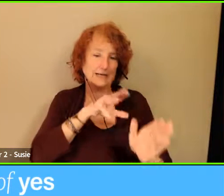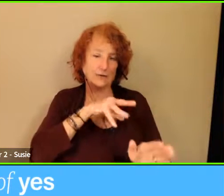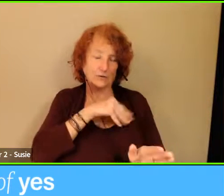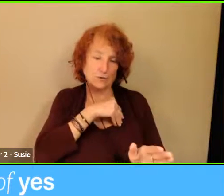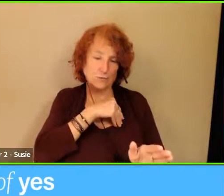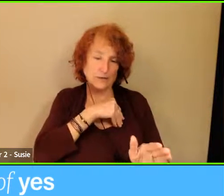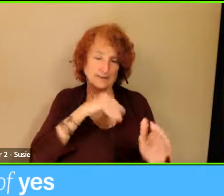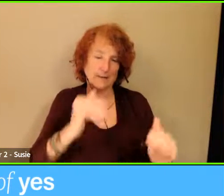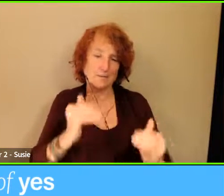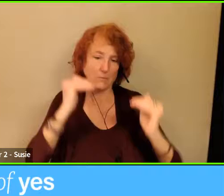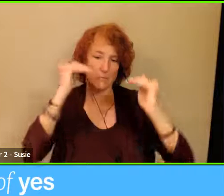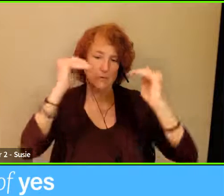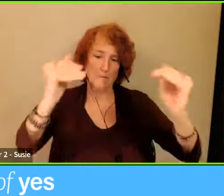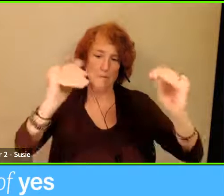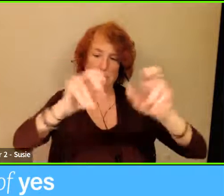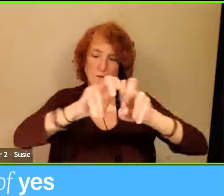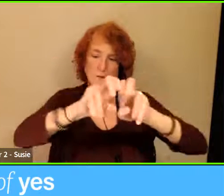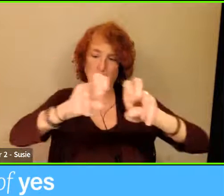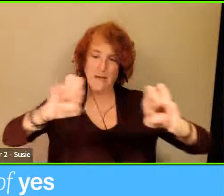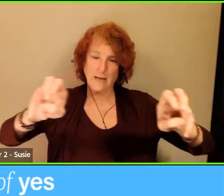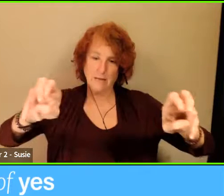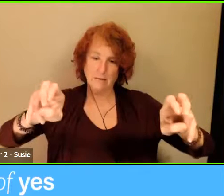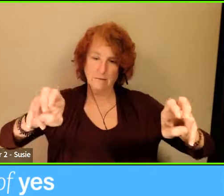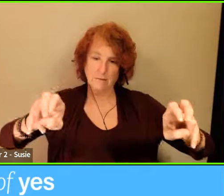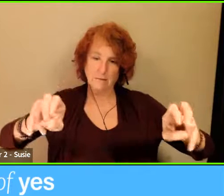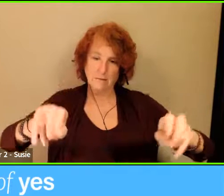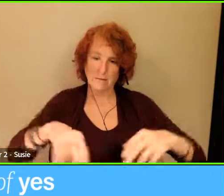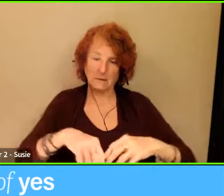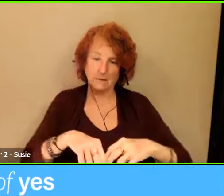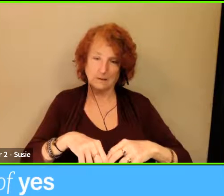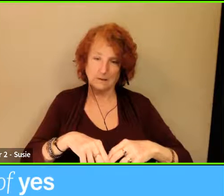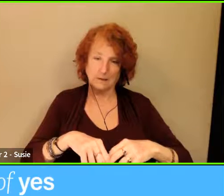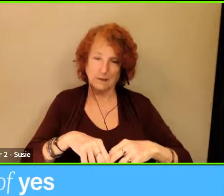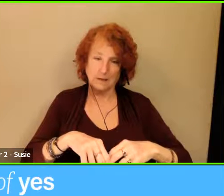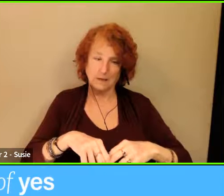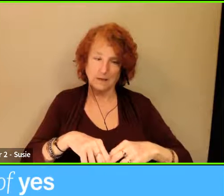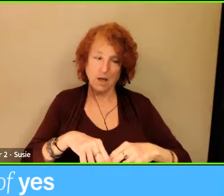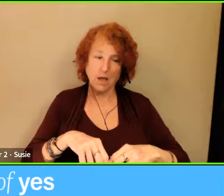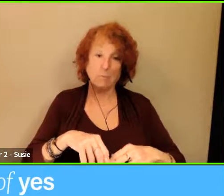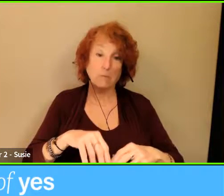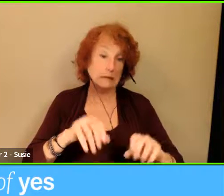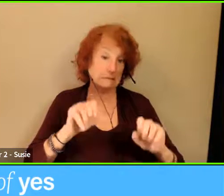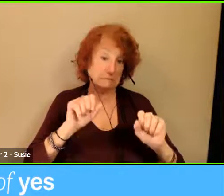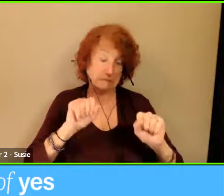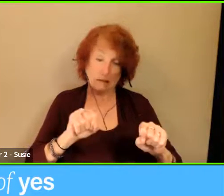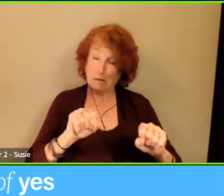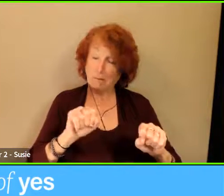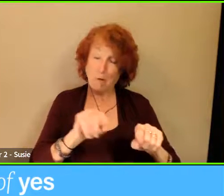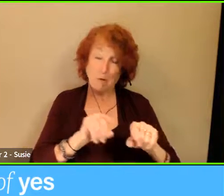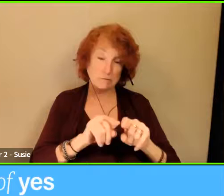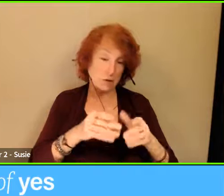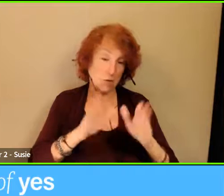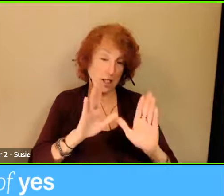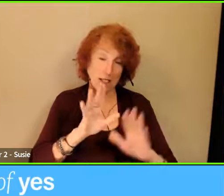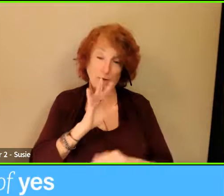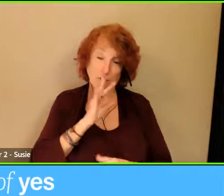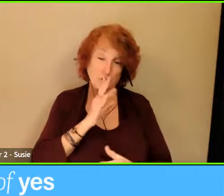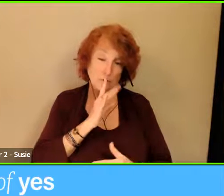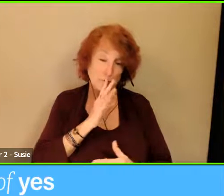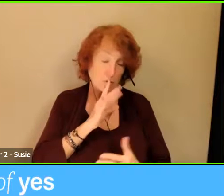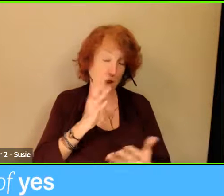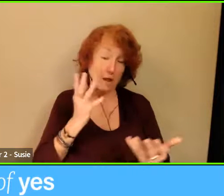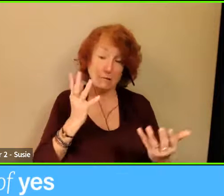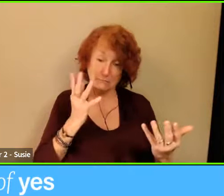to panelist. But I can also allow you to talk as